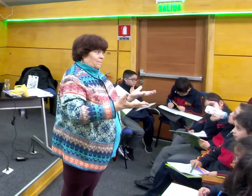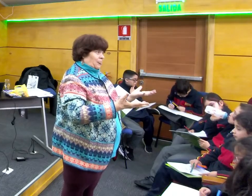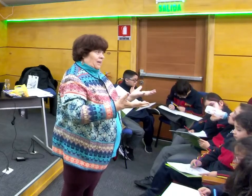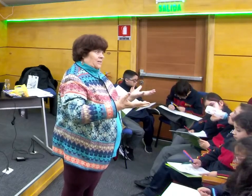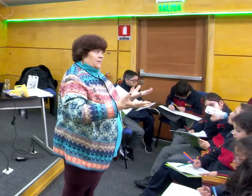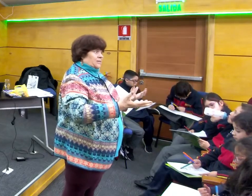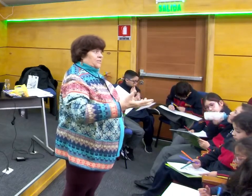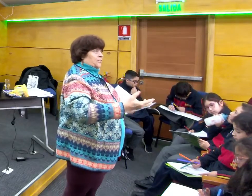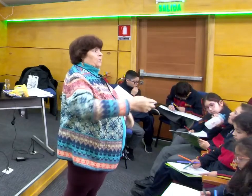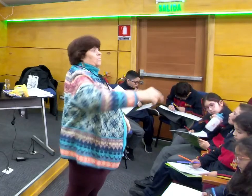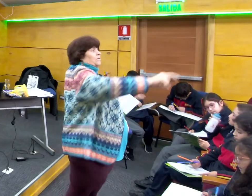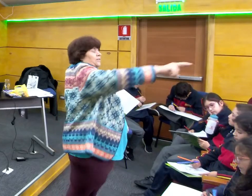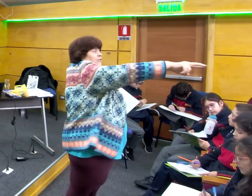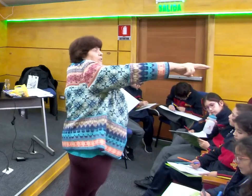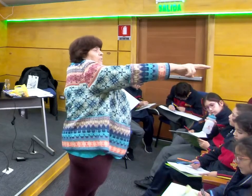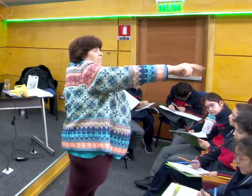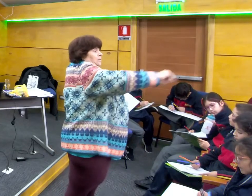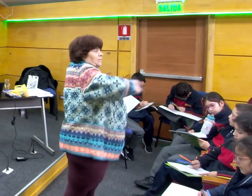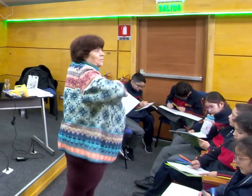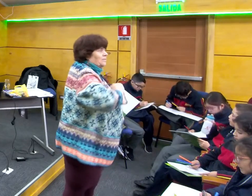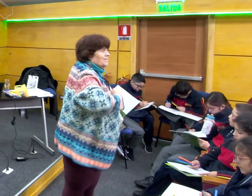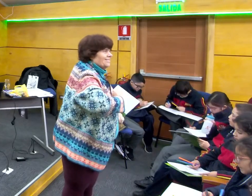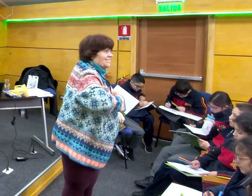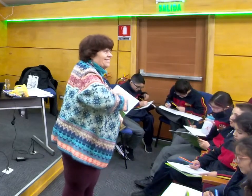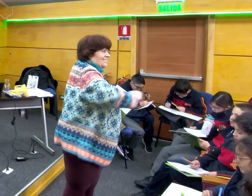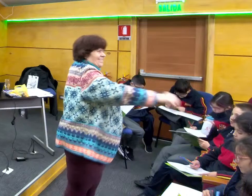Okay? So, this group.